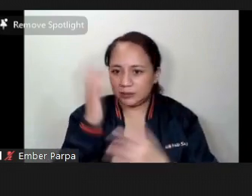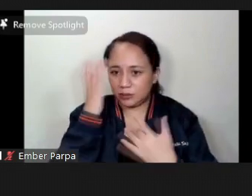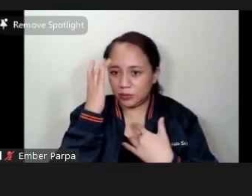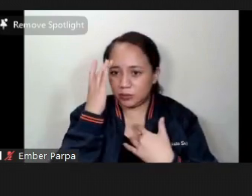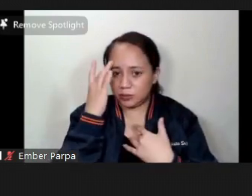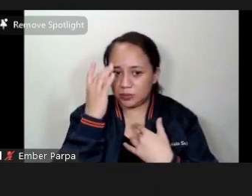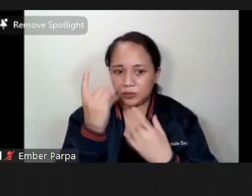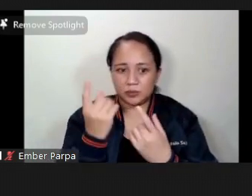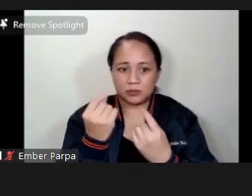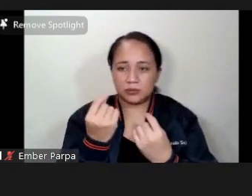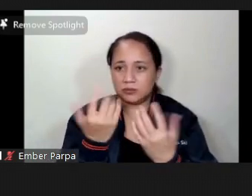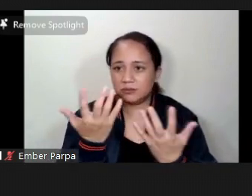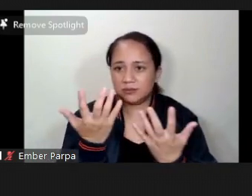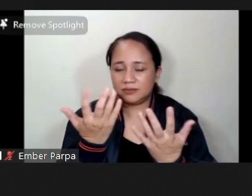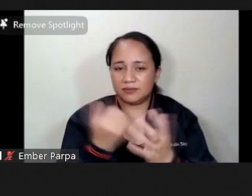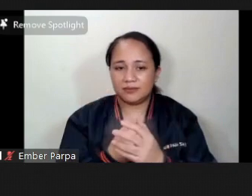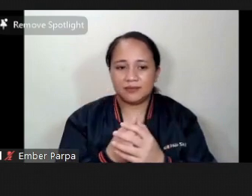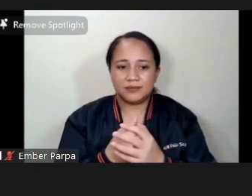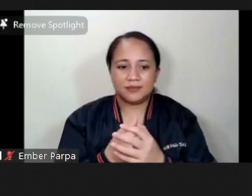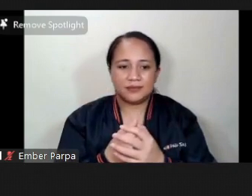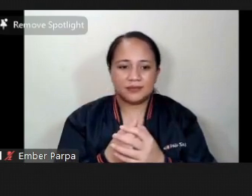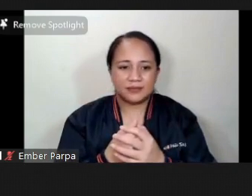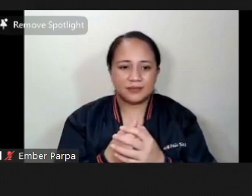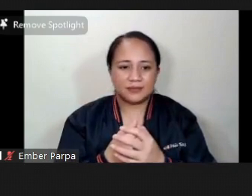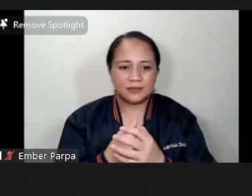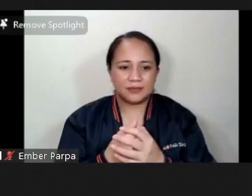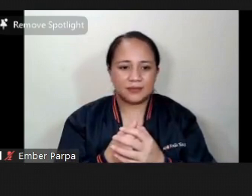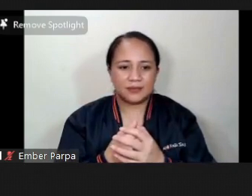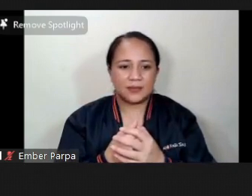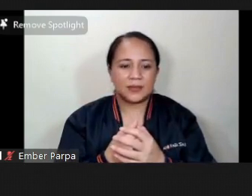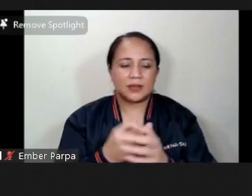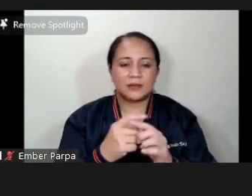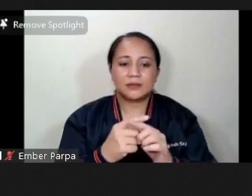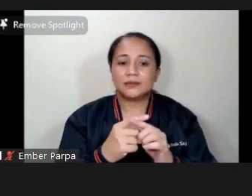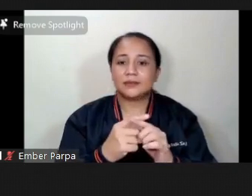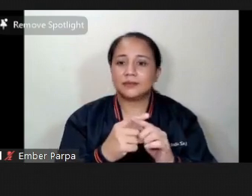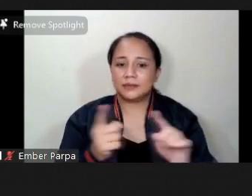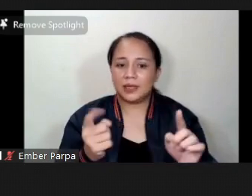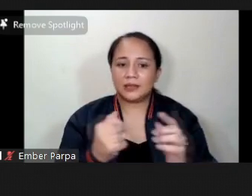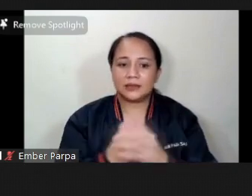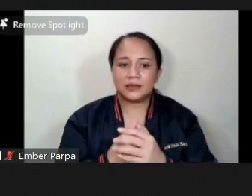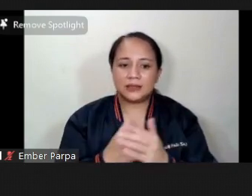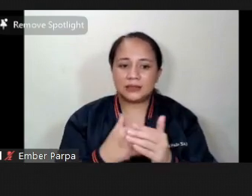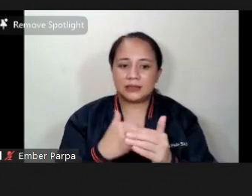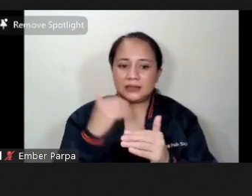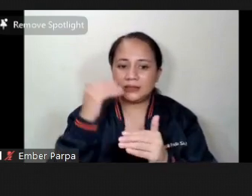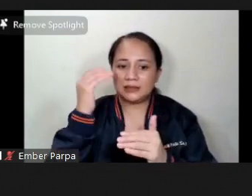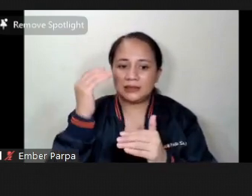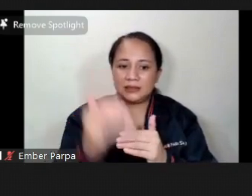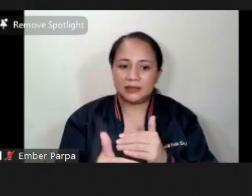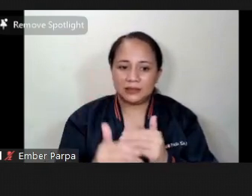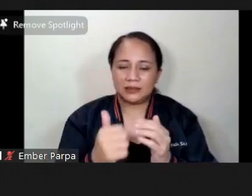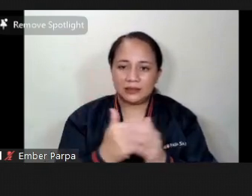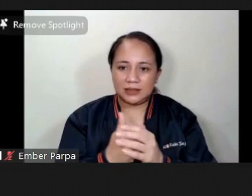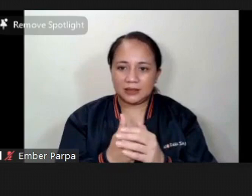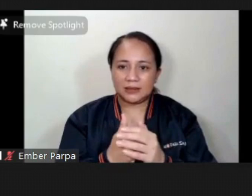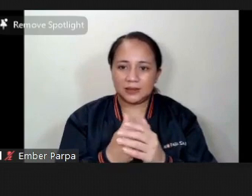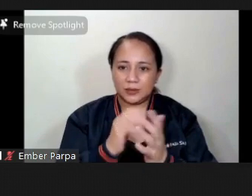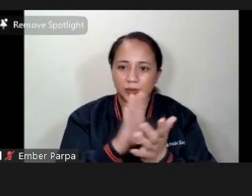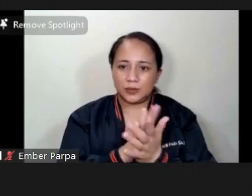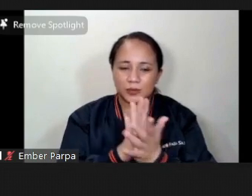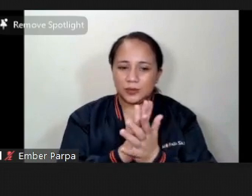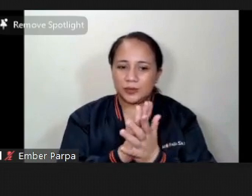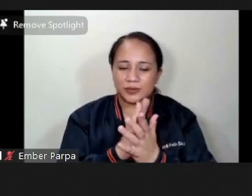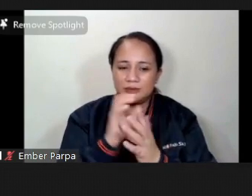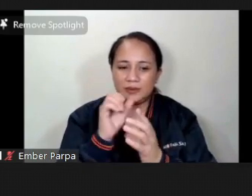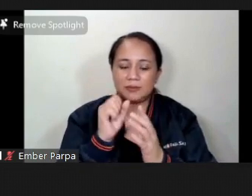but crushed dreams. But then comes this next school semester.